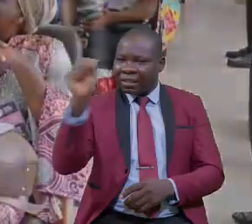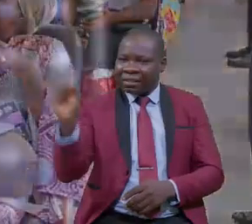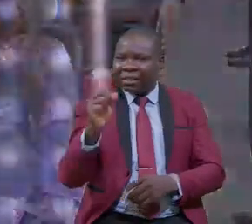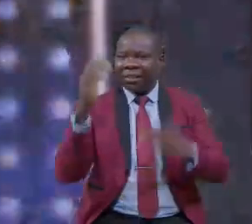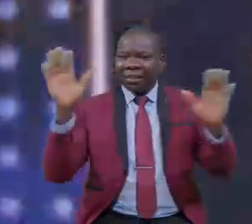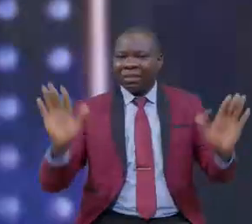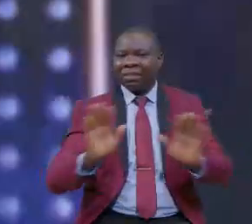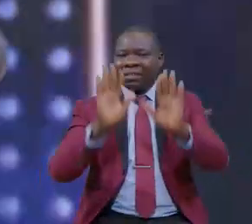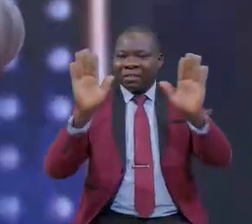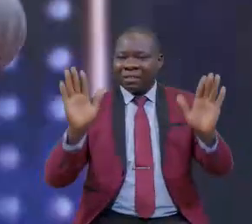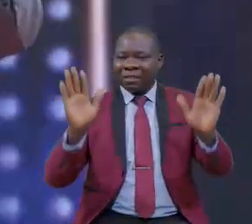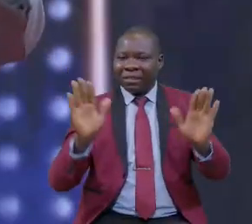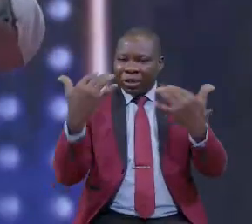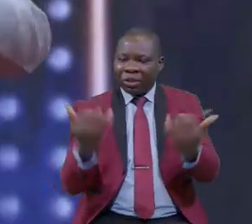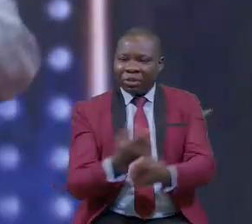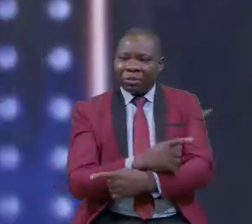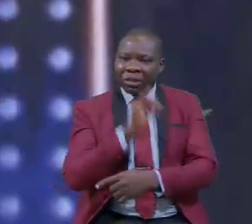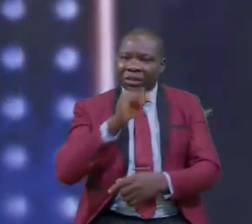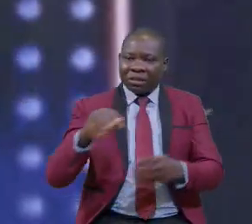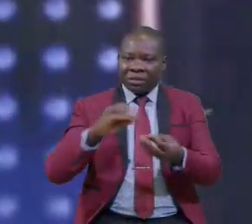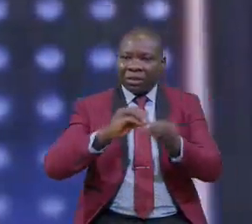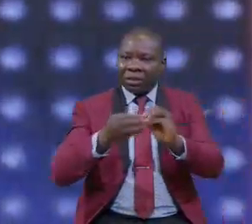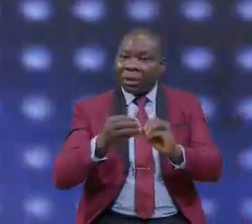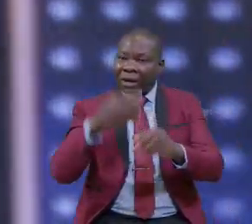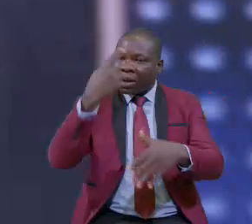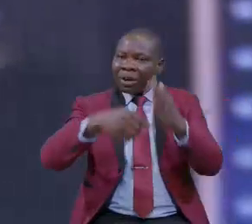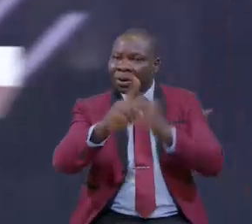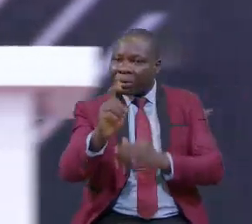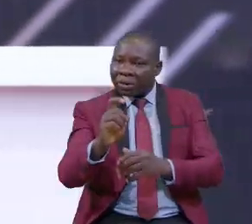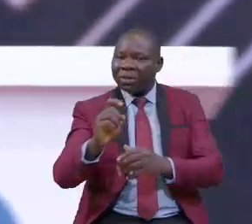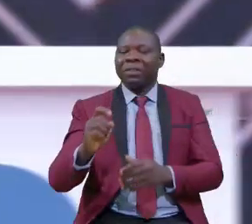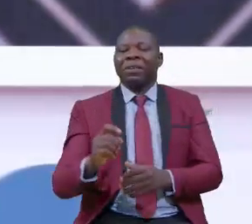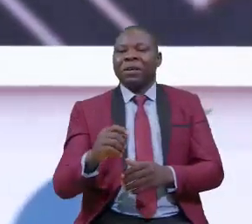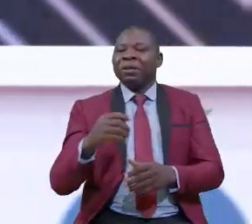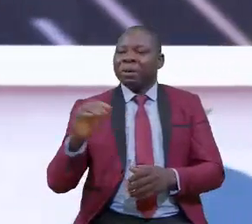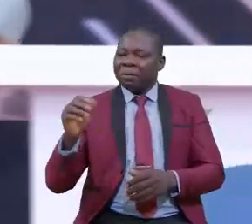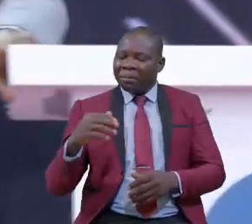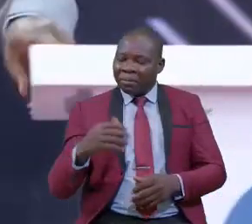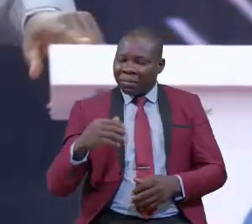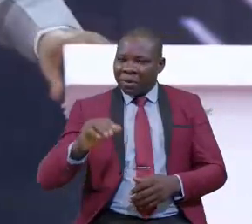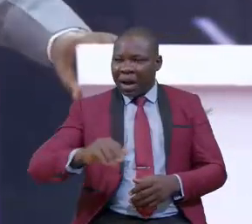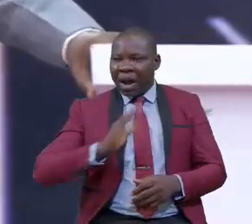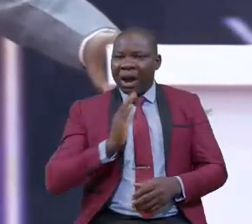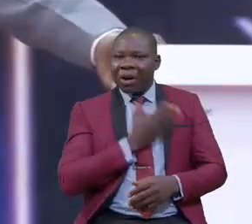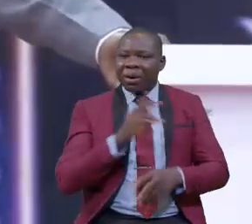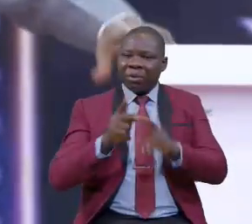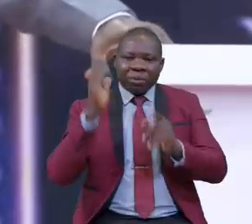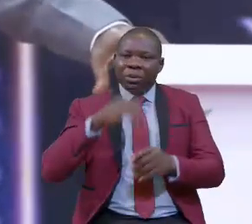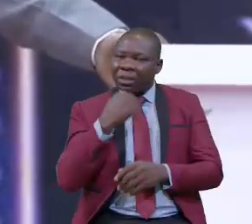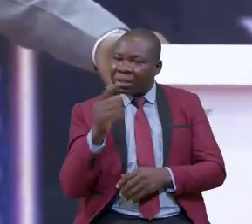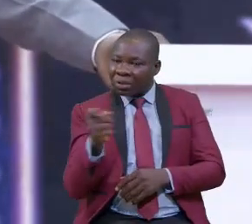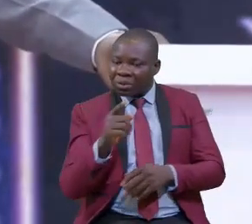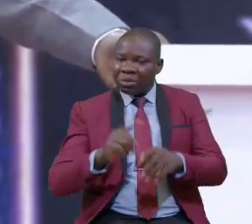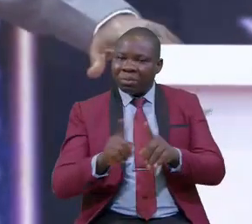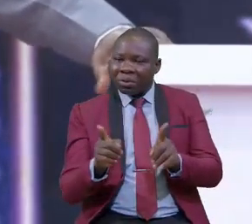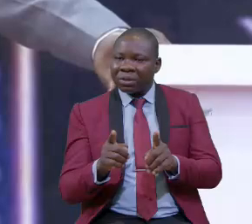number 5. Our people will tell you, but don't tell them. I will tell them myself. When we used to have, we still have